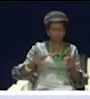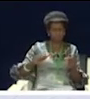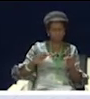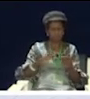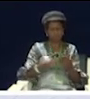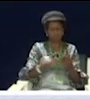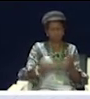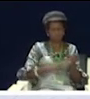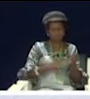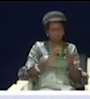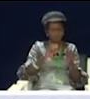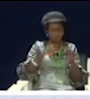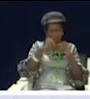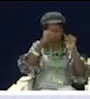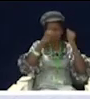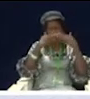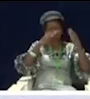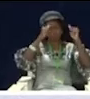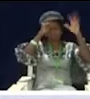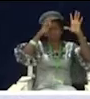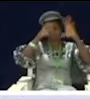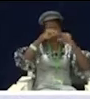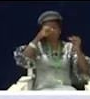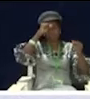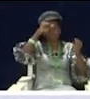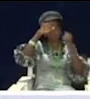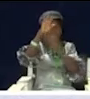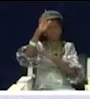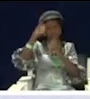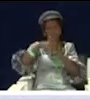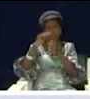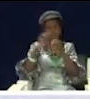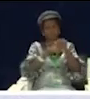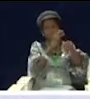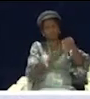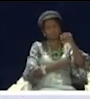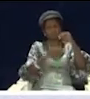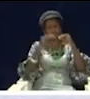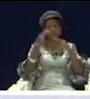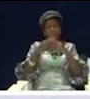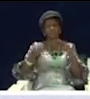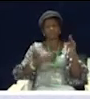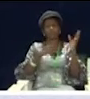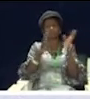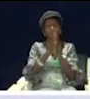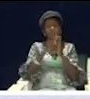Thank you, my Father and my God. In Jesus' mighty name, we have prayed.